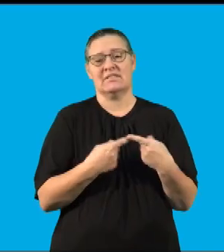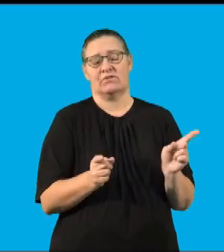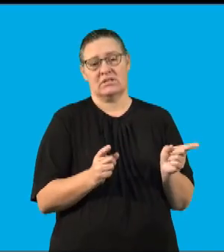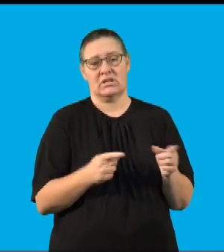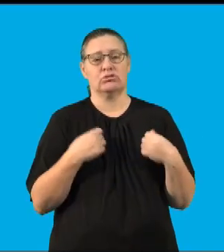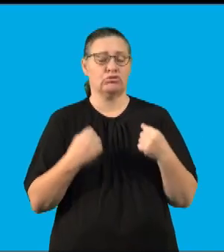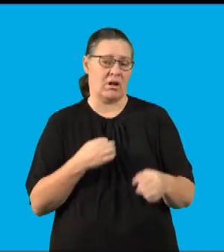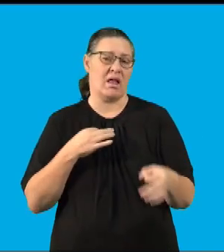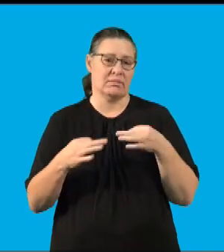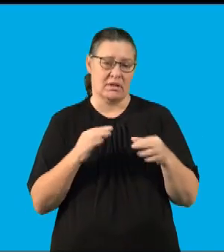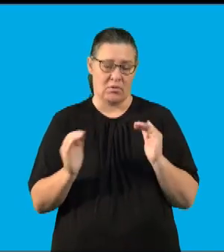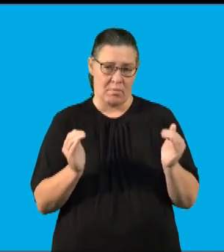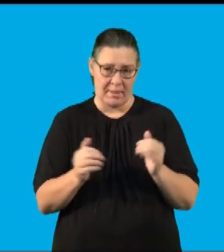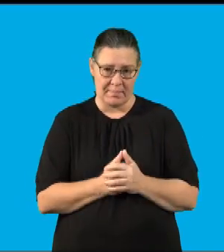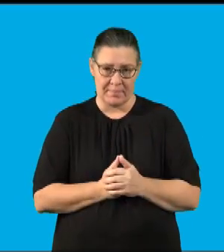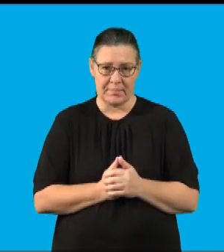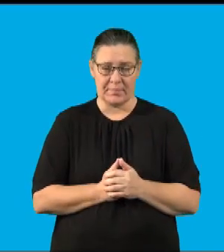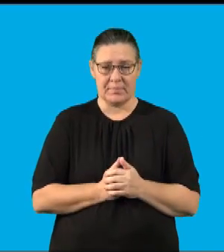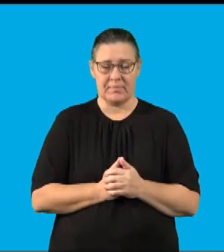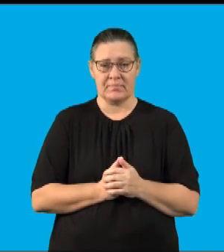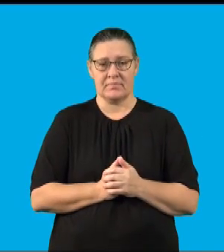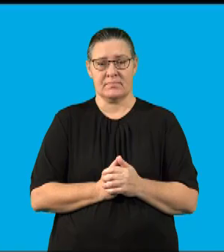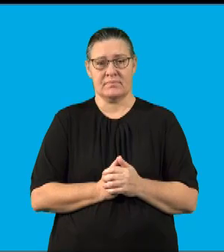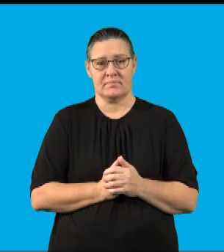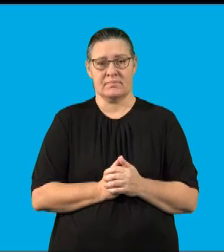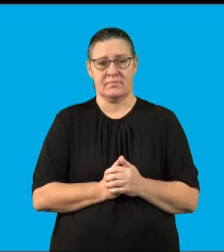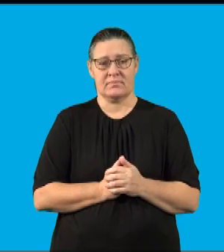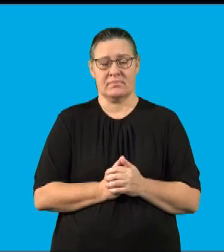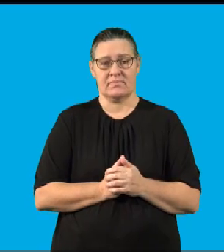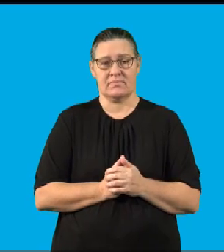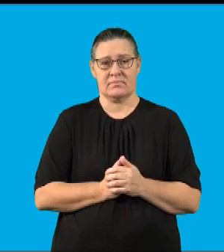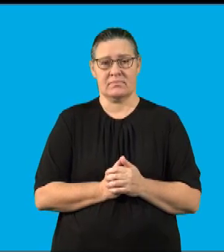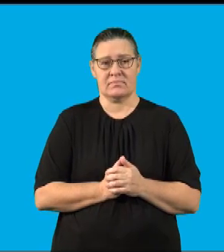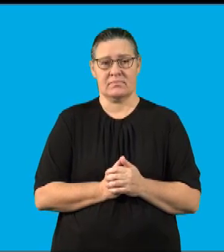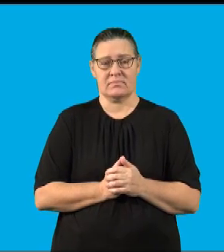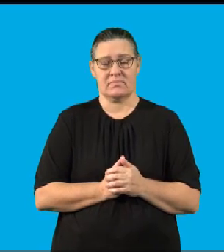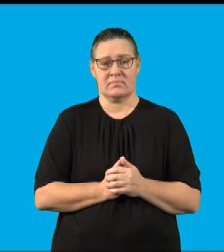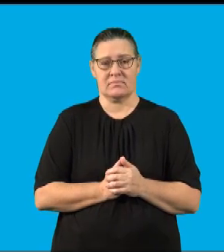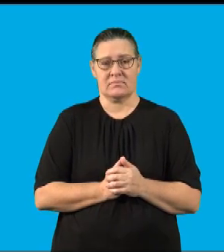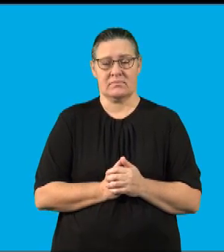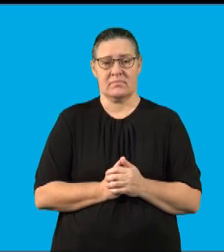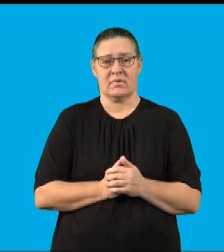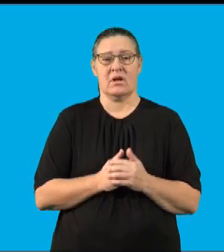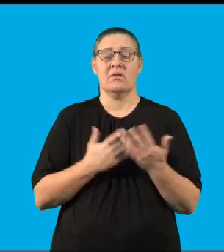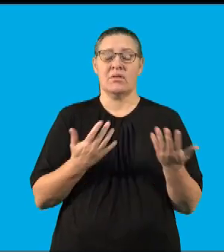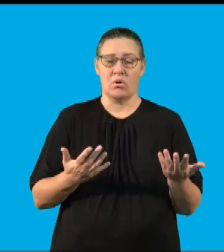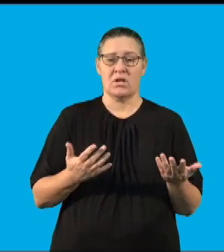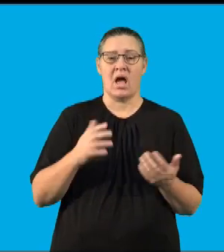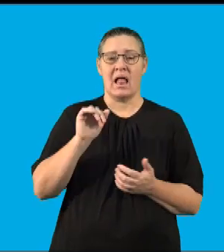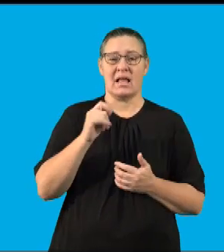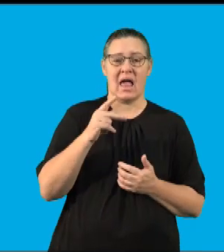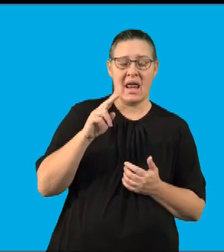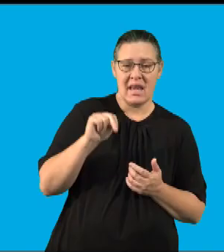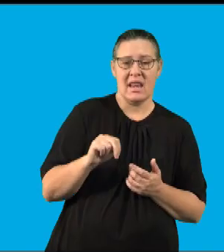series, and then we also struggle to compare properties within a different homologous series. For instance, alcohols and carboxylic